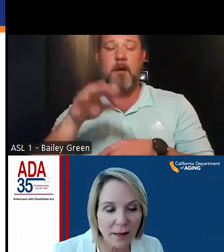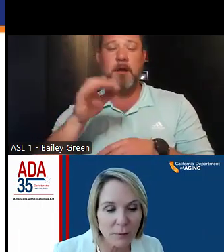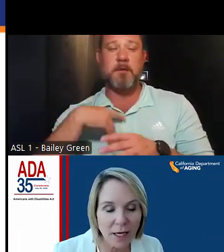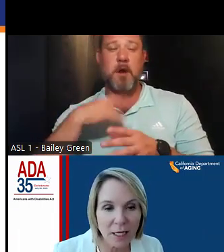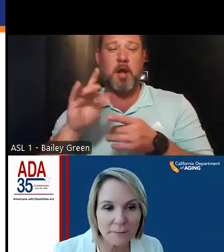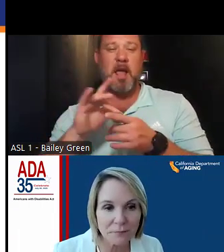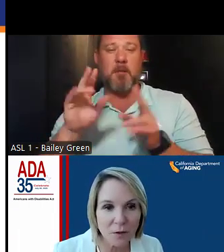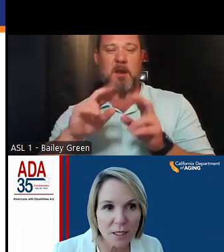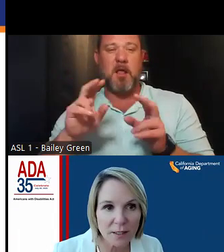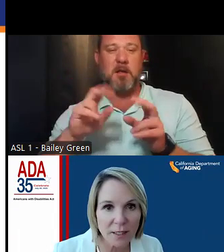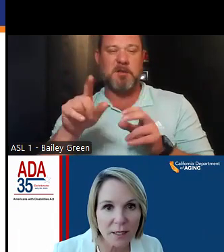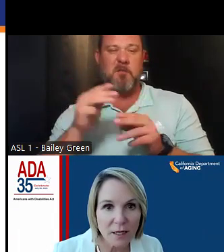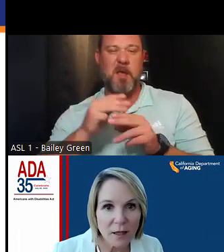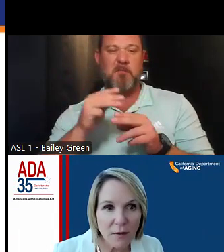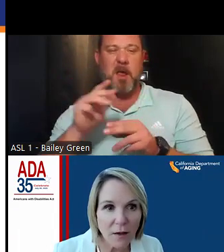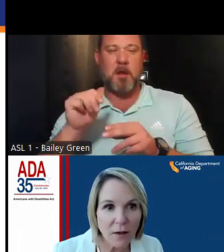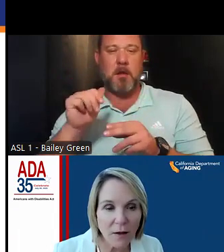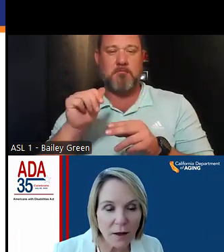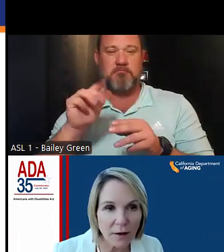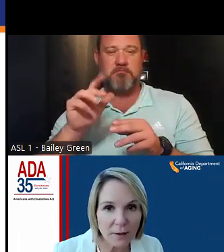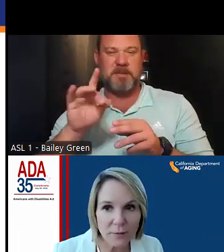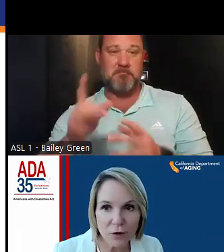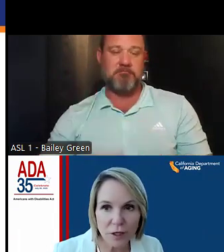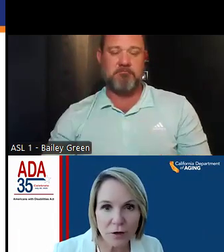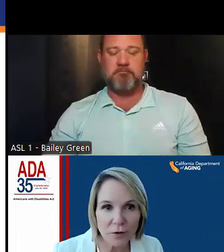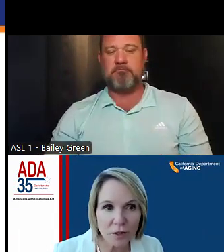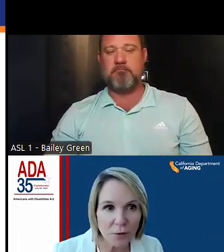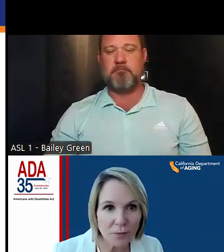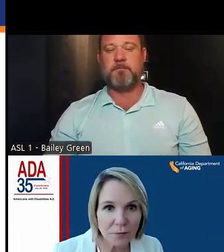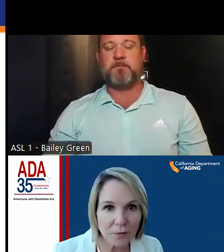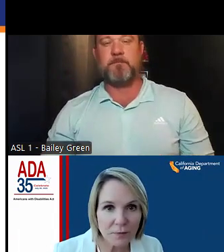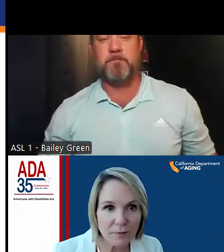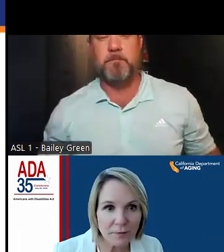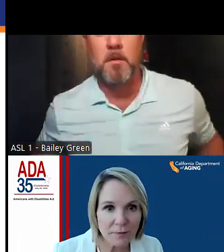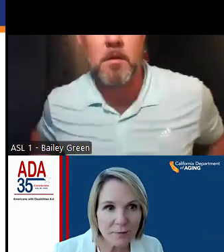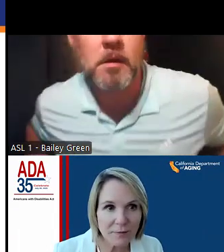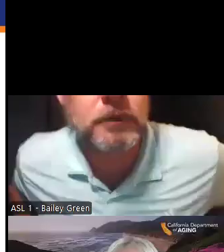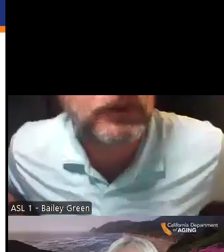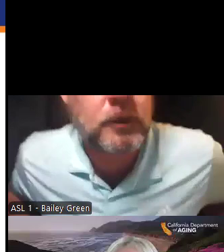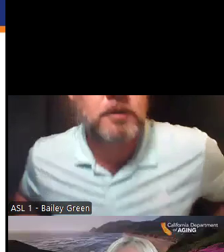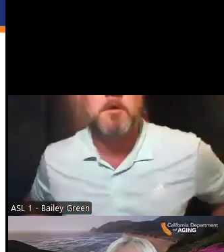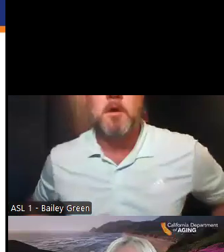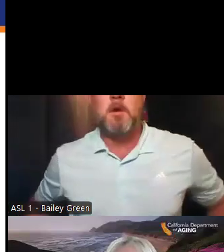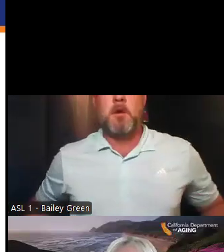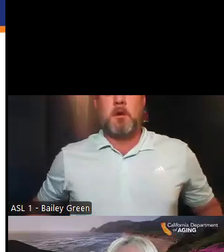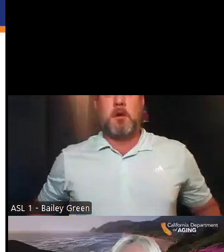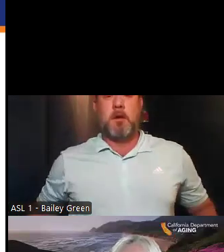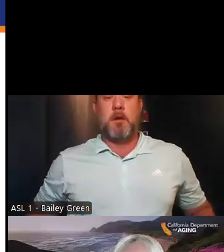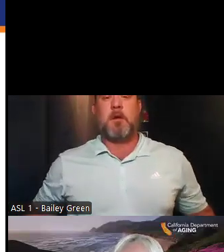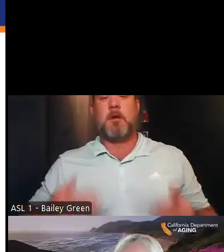that Mathematica conducted. Anna, I'm turning it over to you. Thank you so much,